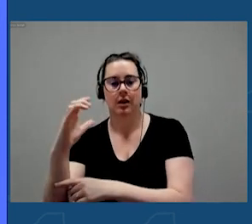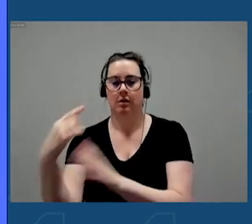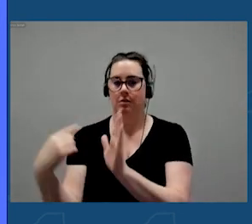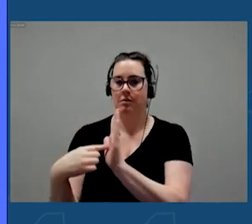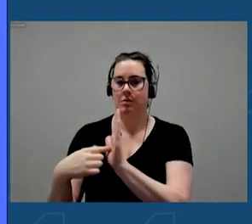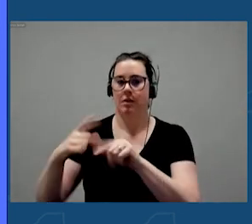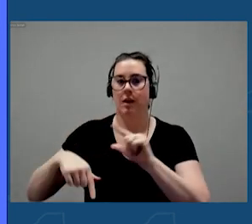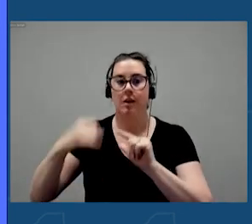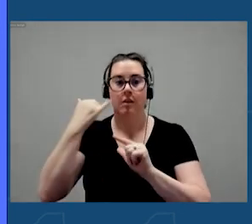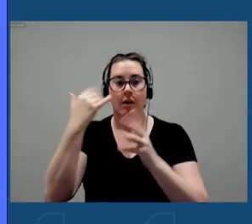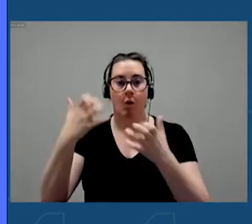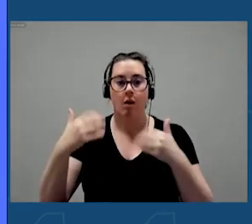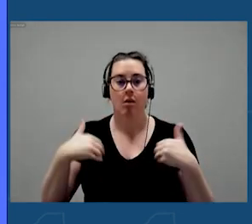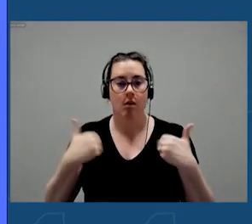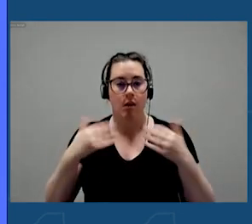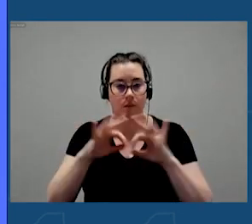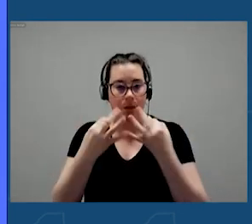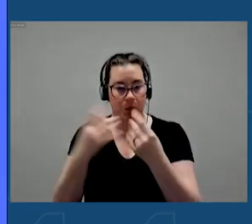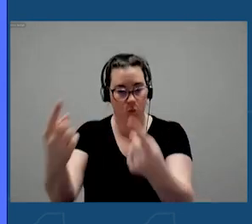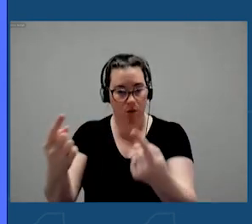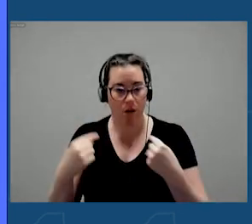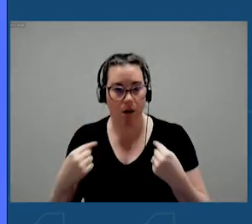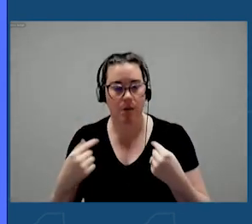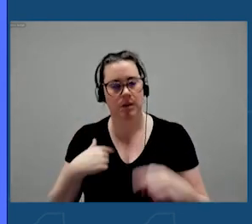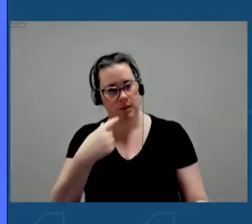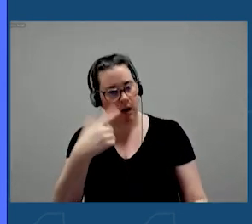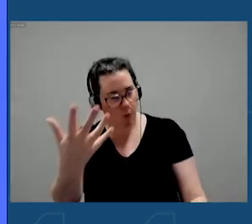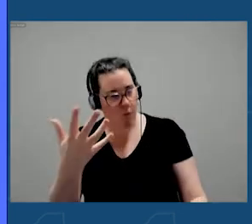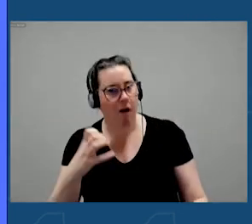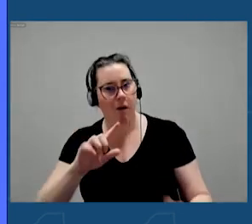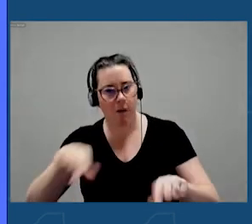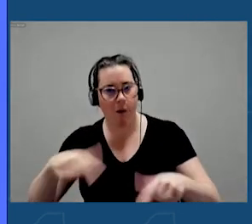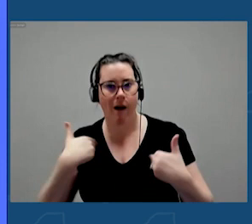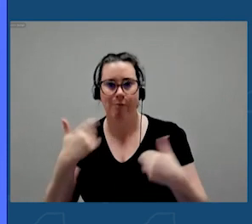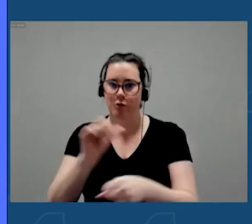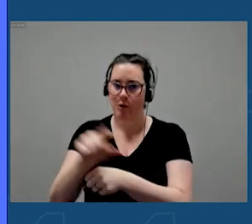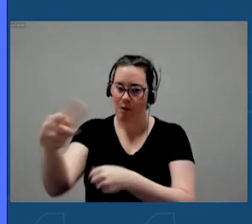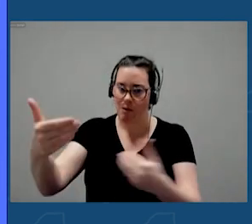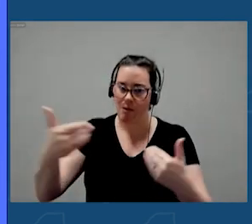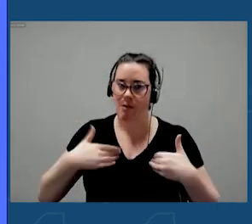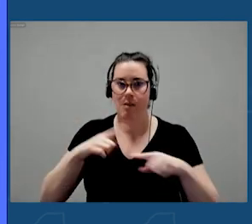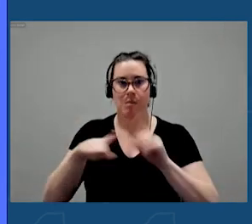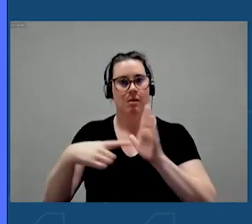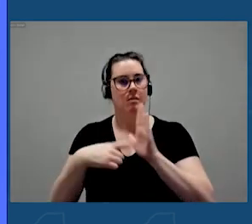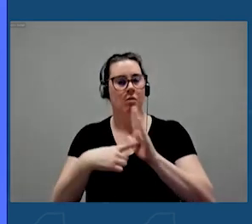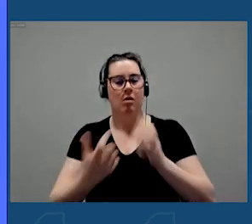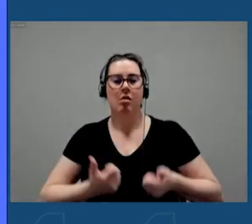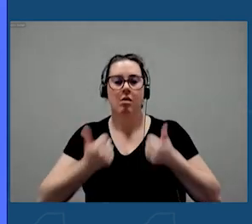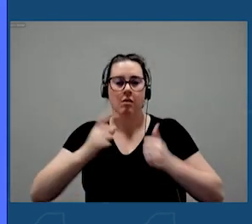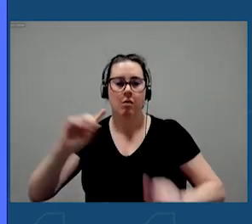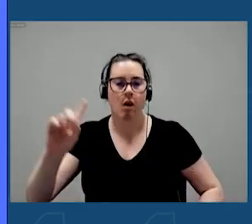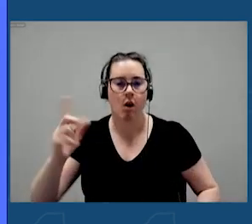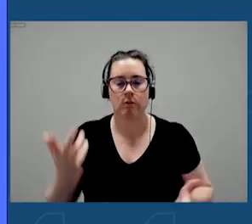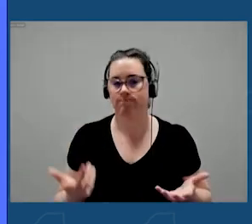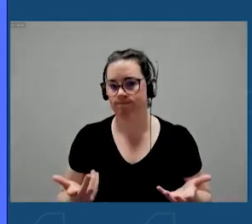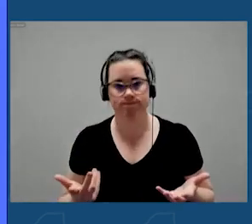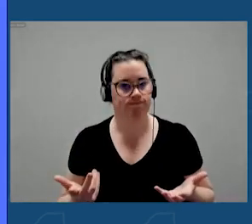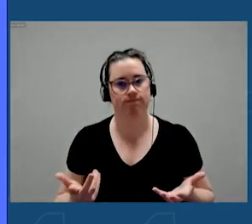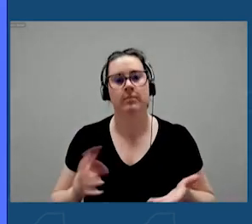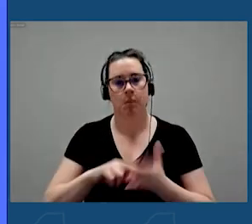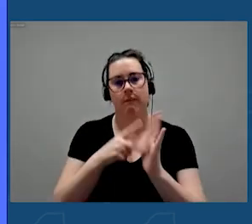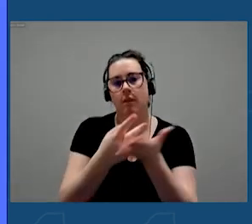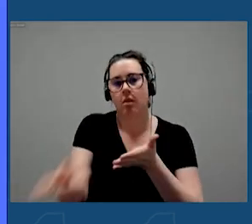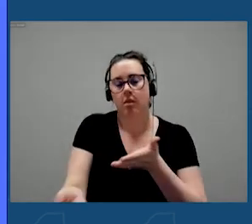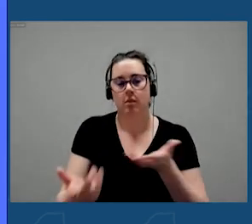young families to come here and they say, I'd love to, I've got a job waiting for me, but I can't afford a place to live, then we're failing. So